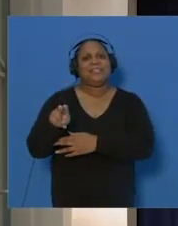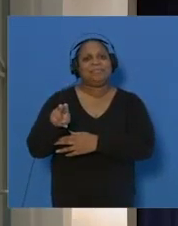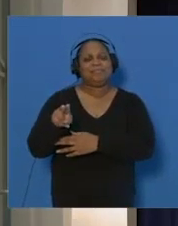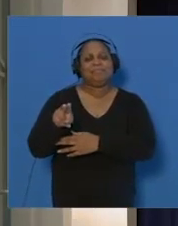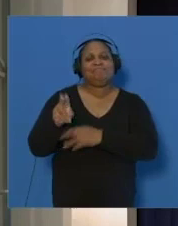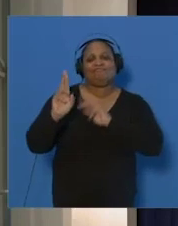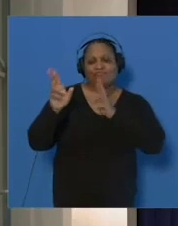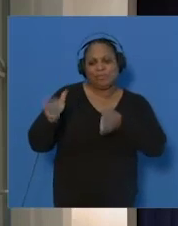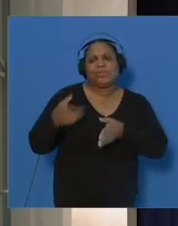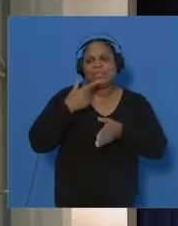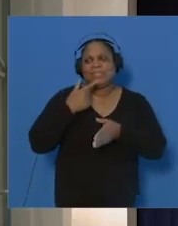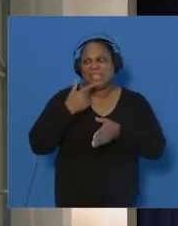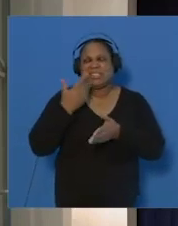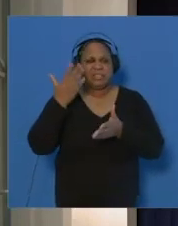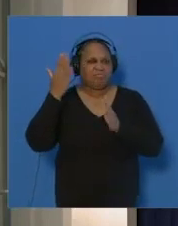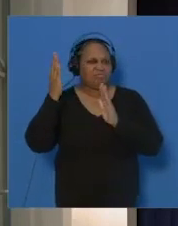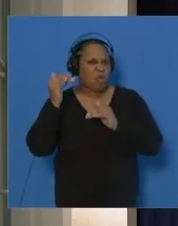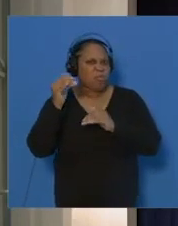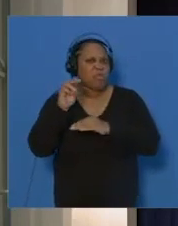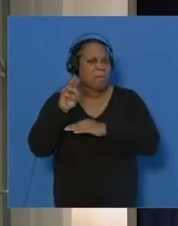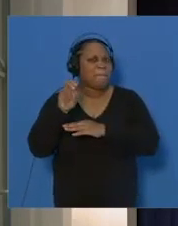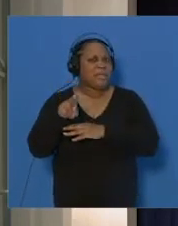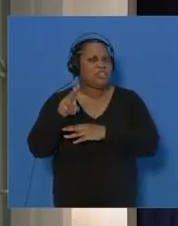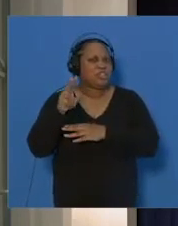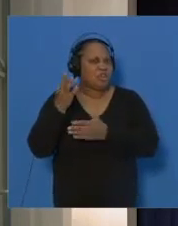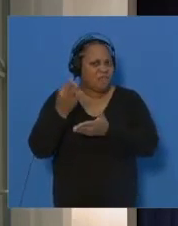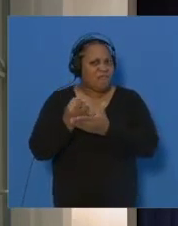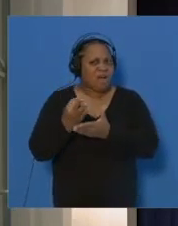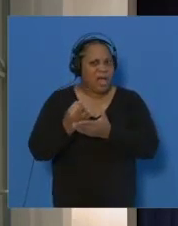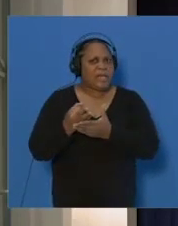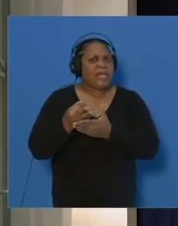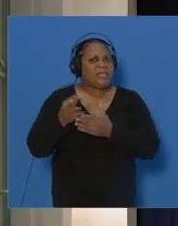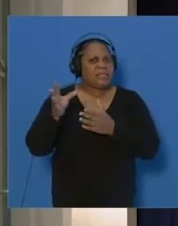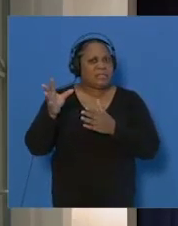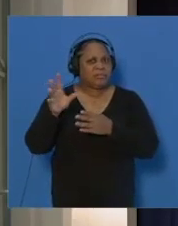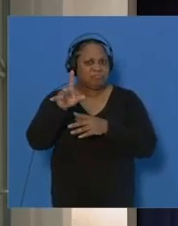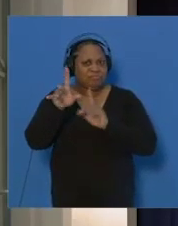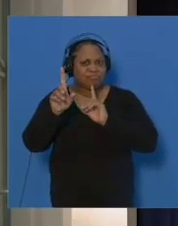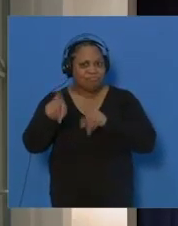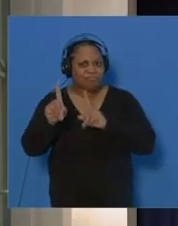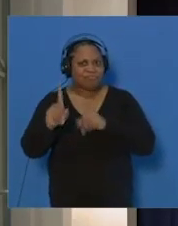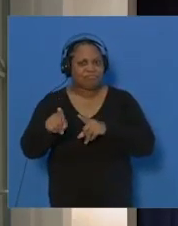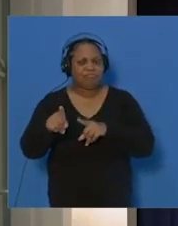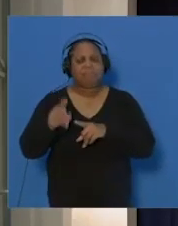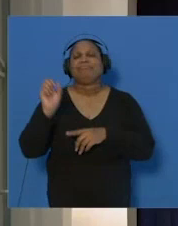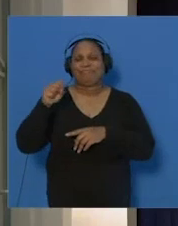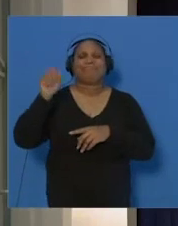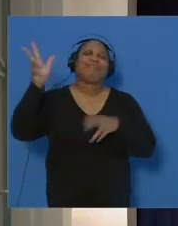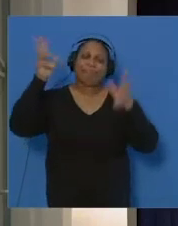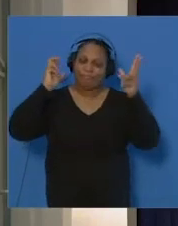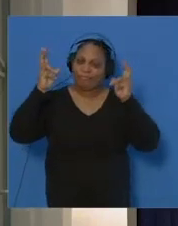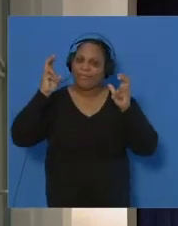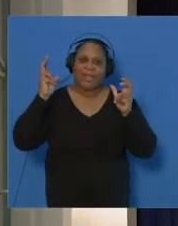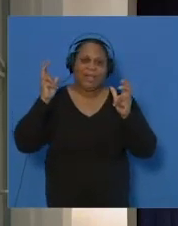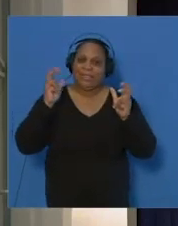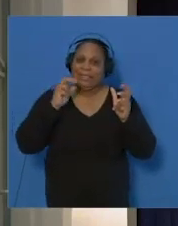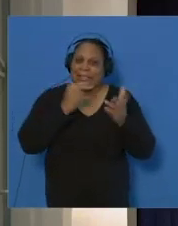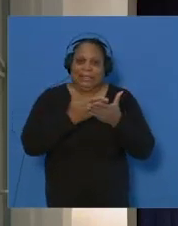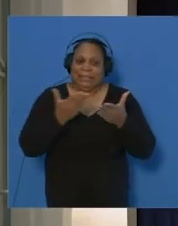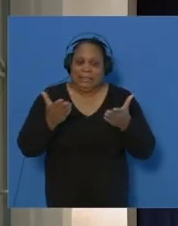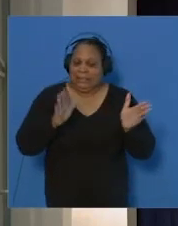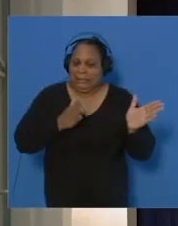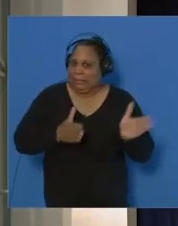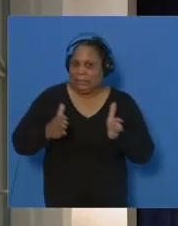the Minister of Finance will be able to take them. So we totally hear you at this. This is something that we haven't prepared for, and it's something entirely